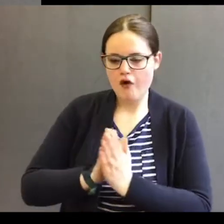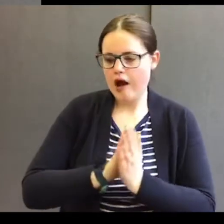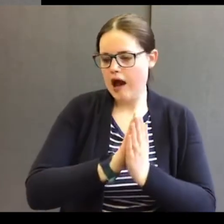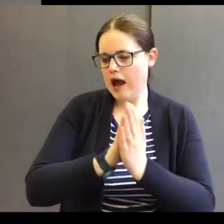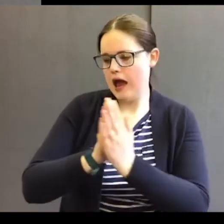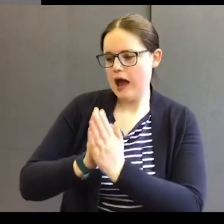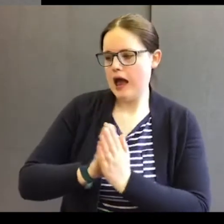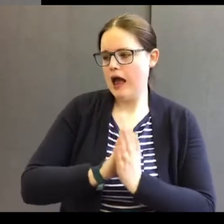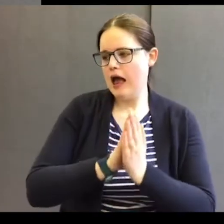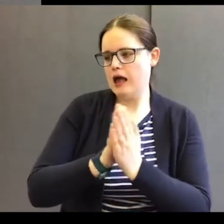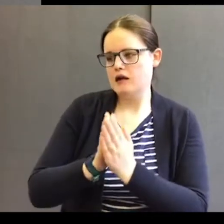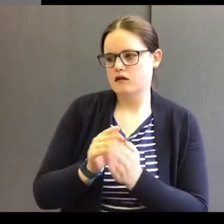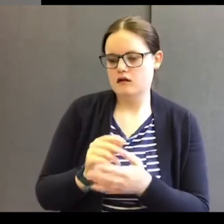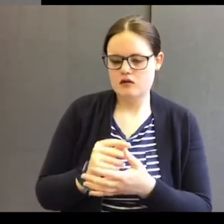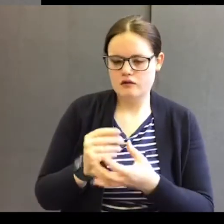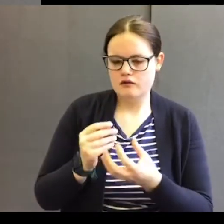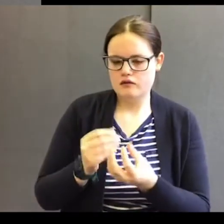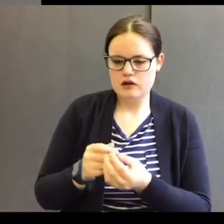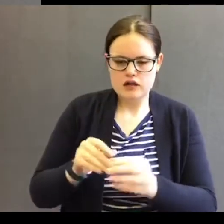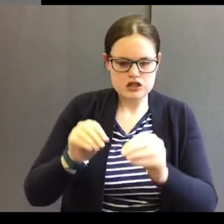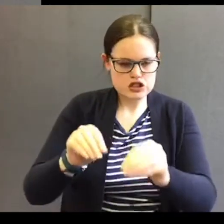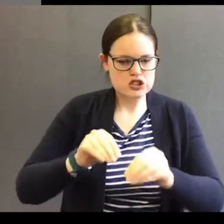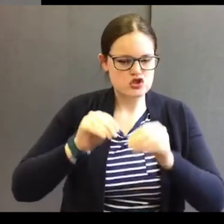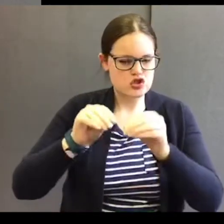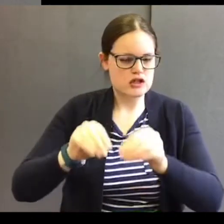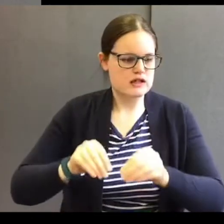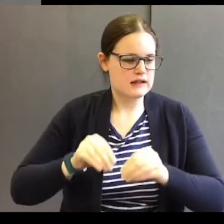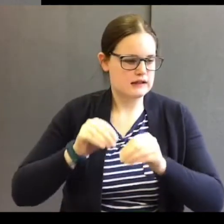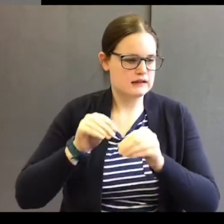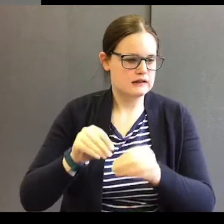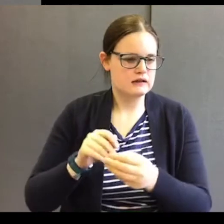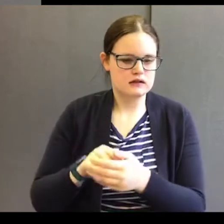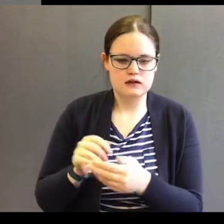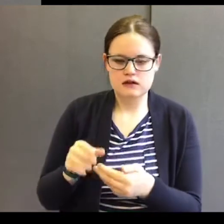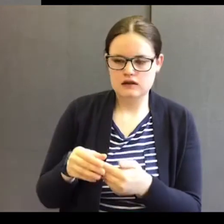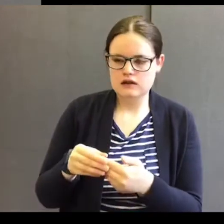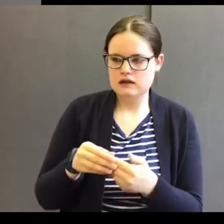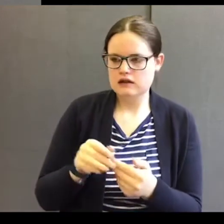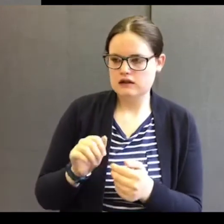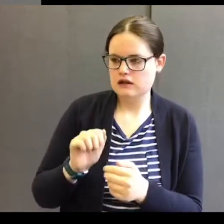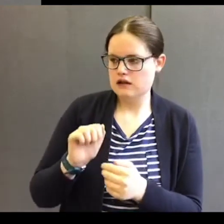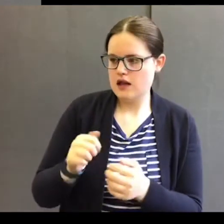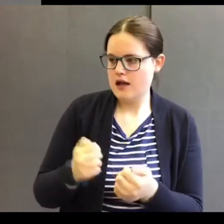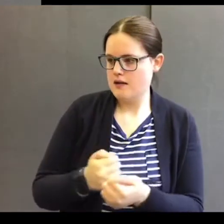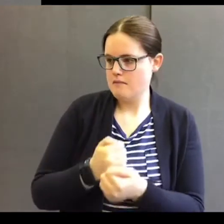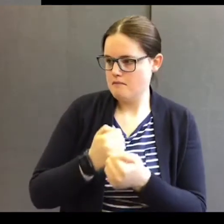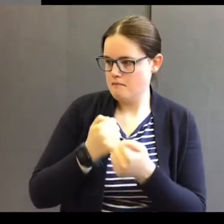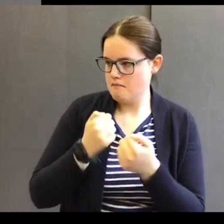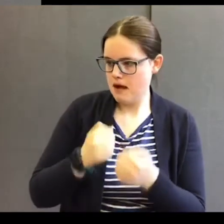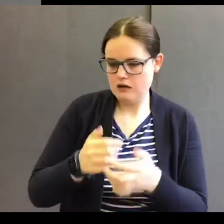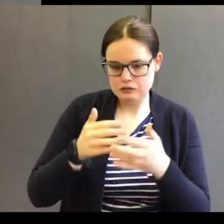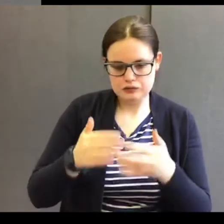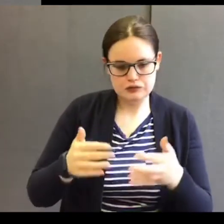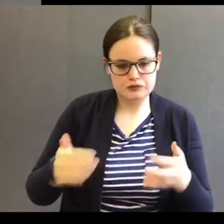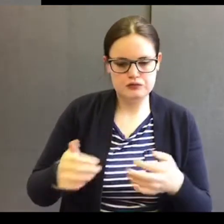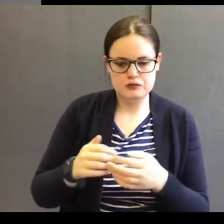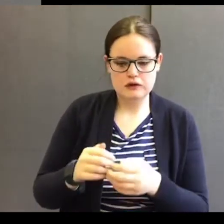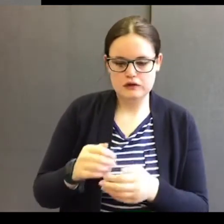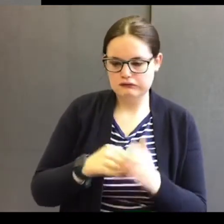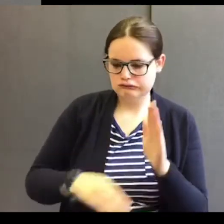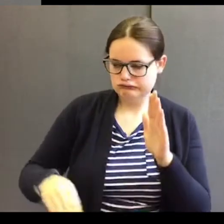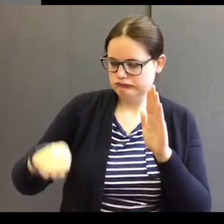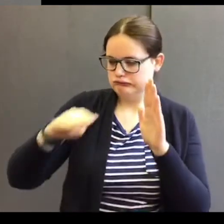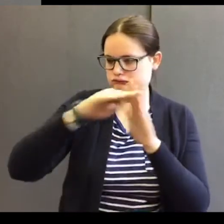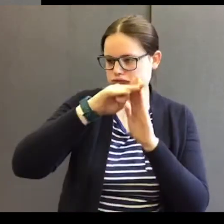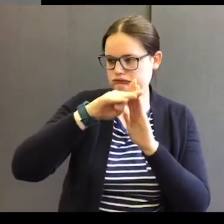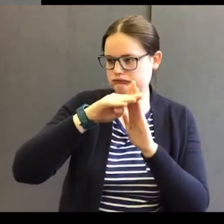prayers and with their teaching that led to their power being increased, their